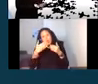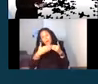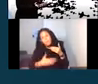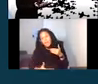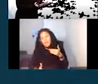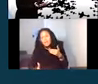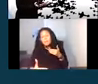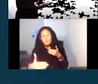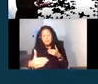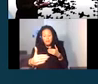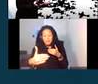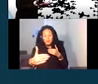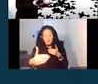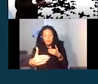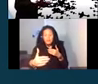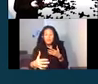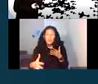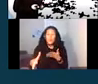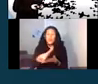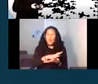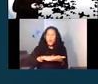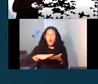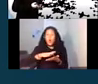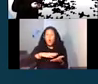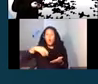long may be the